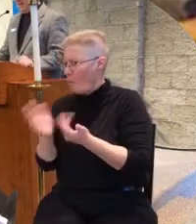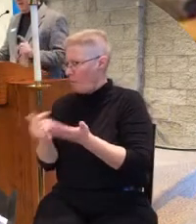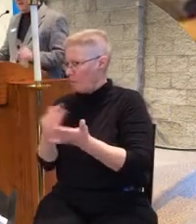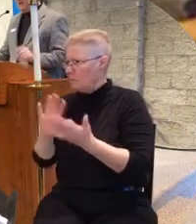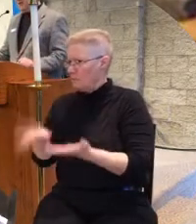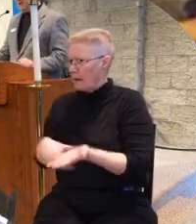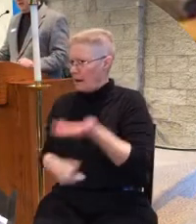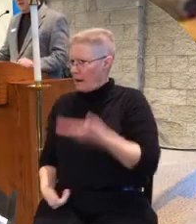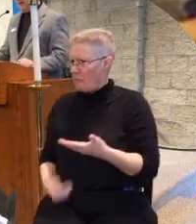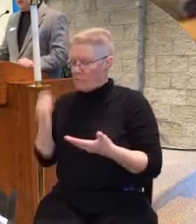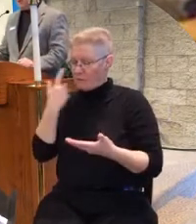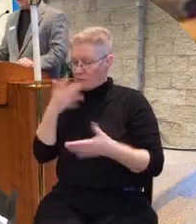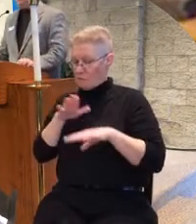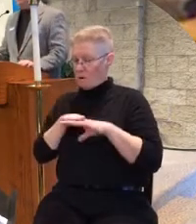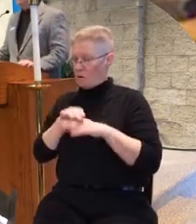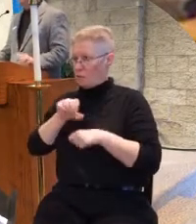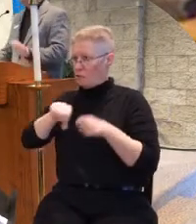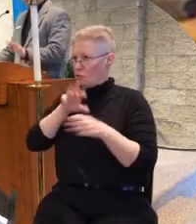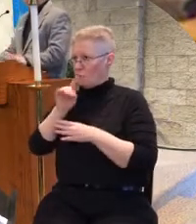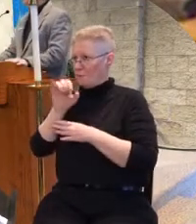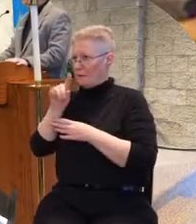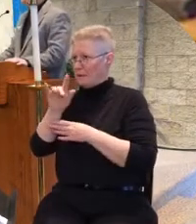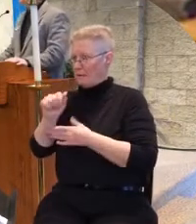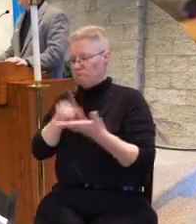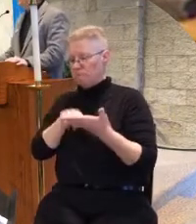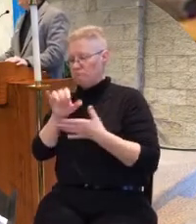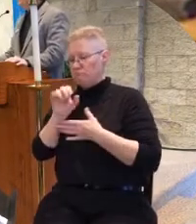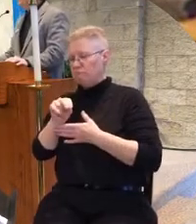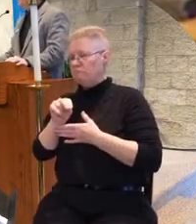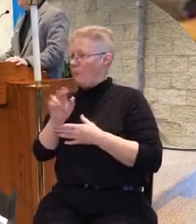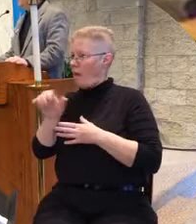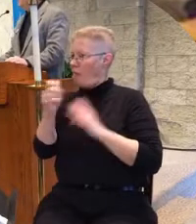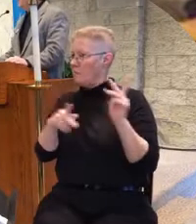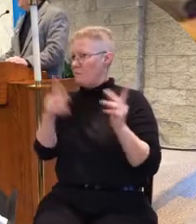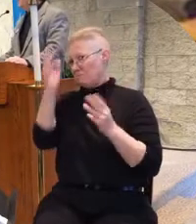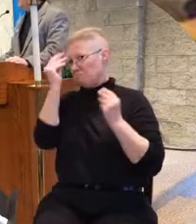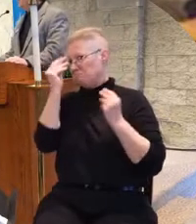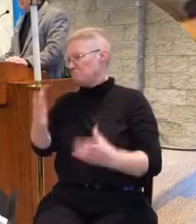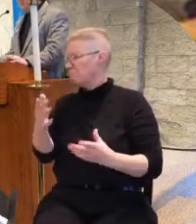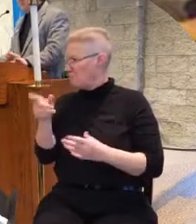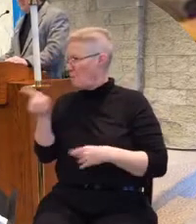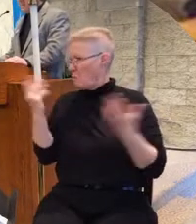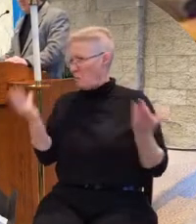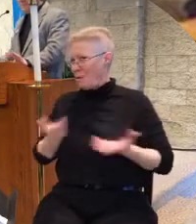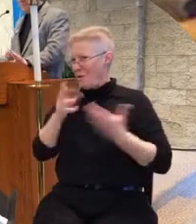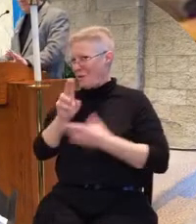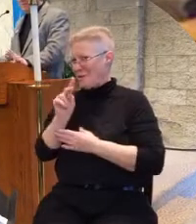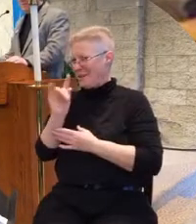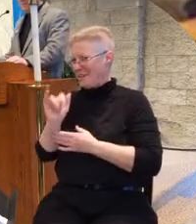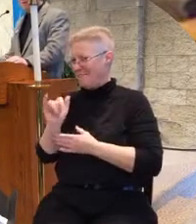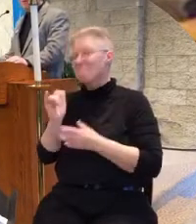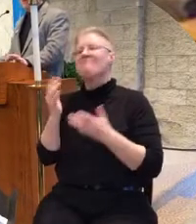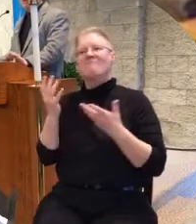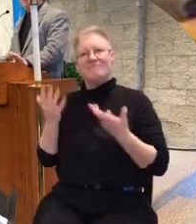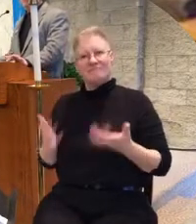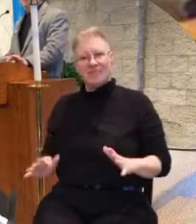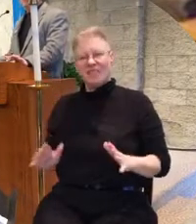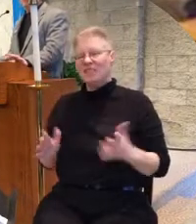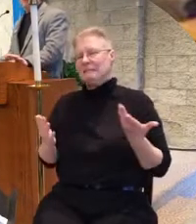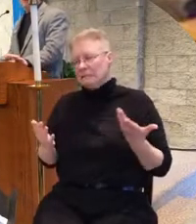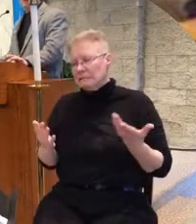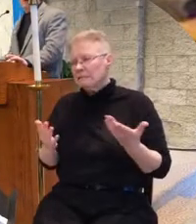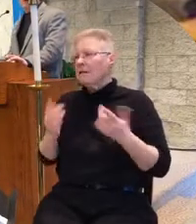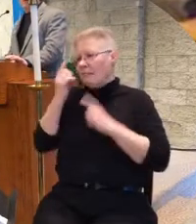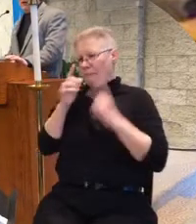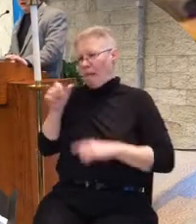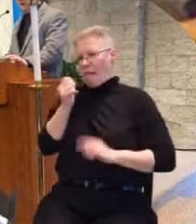If you're on social media, check in and let people know you're here at Unity Minneapolis. Then please, in consideration of yourself,